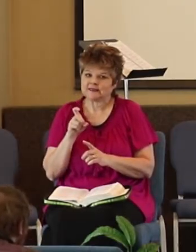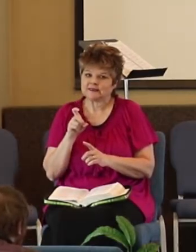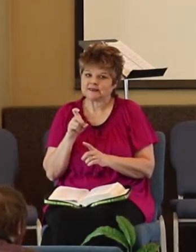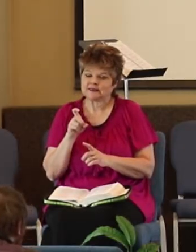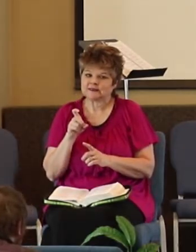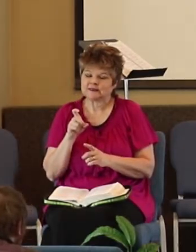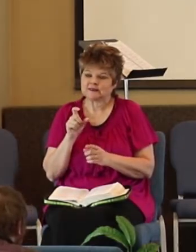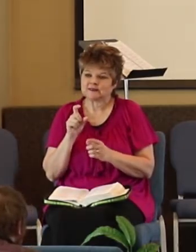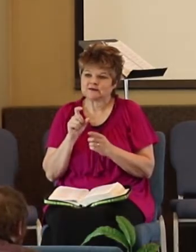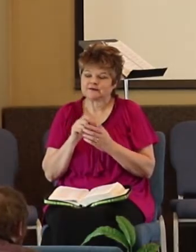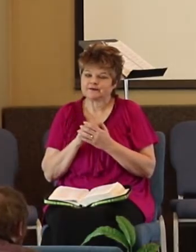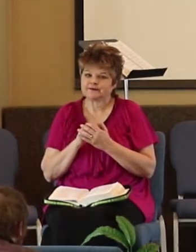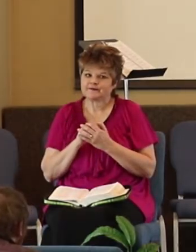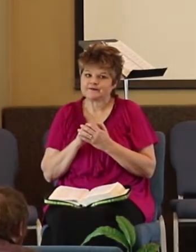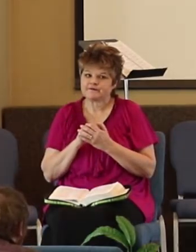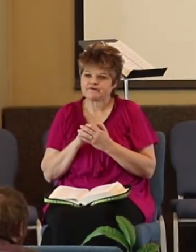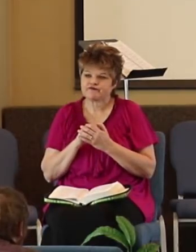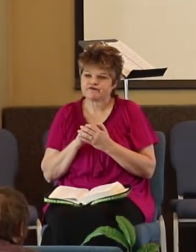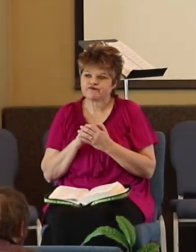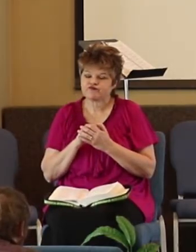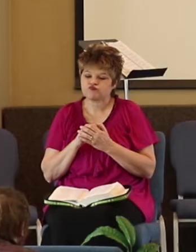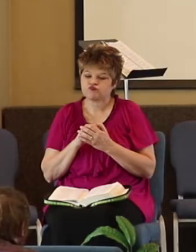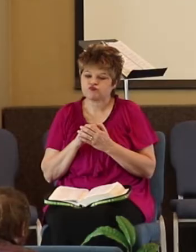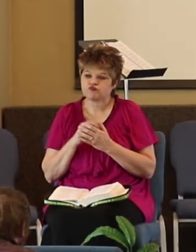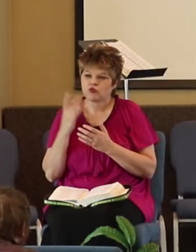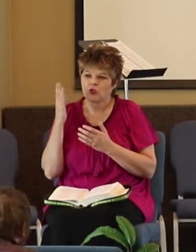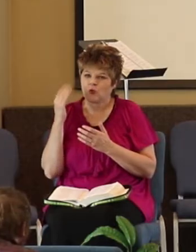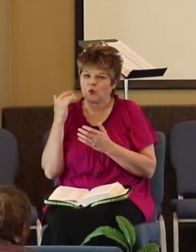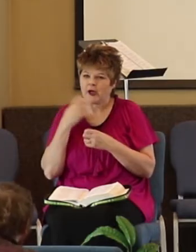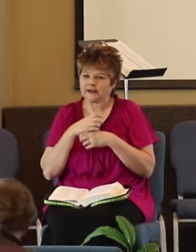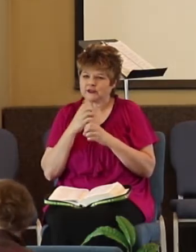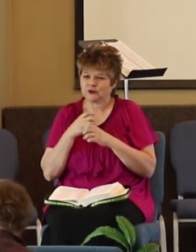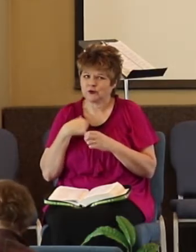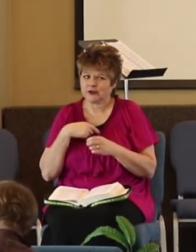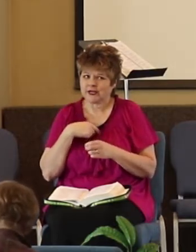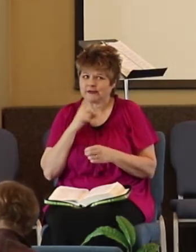asks this question. Why did you create us?